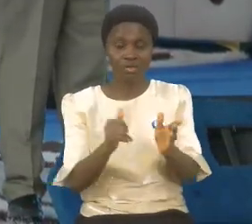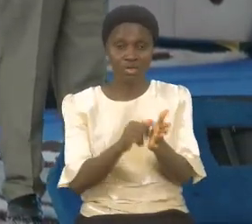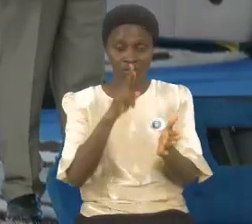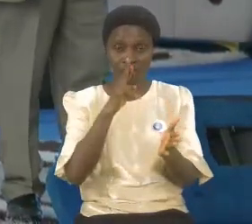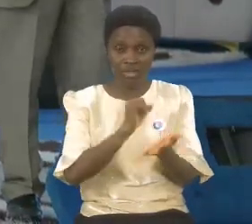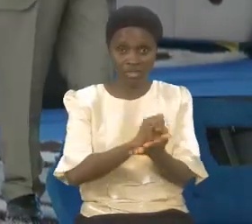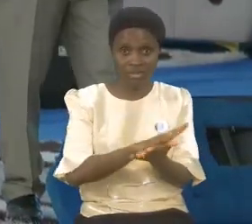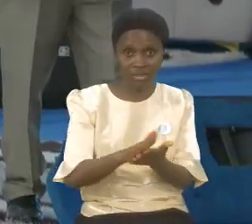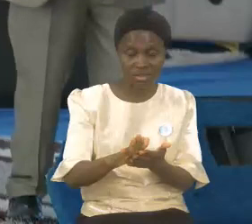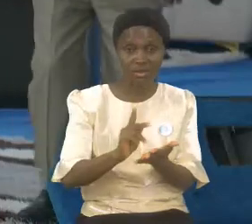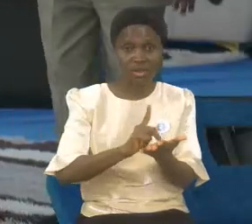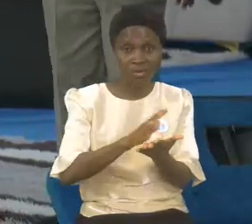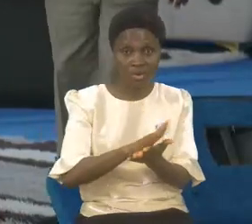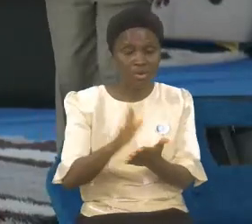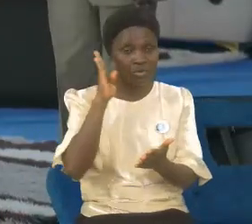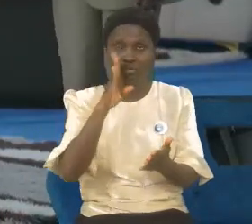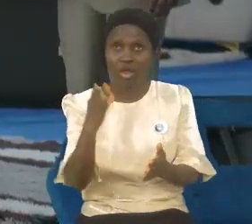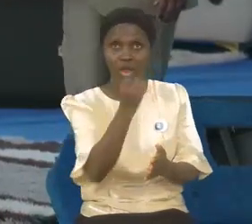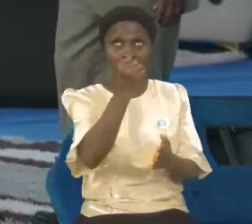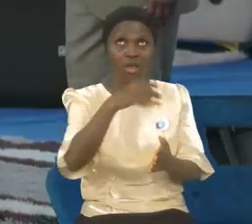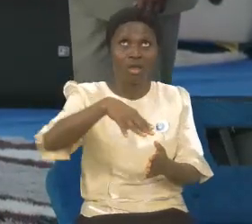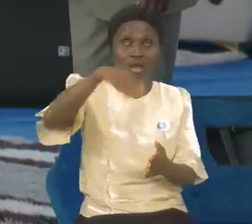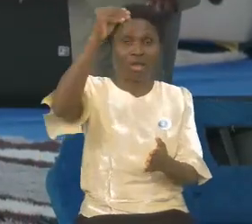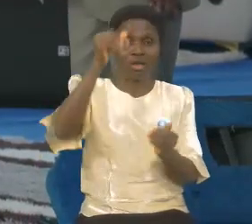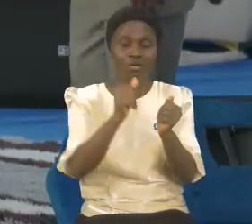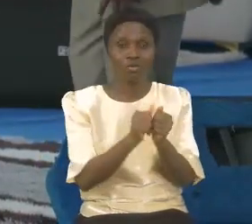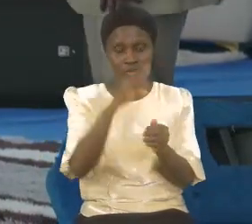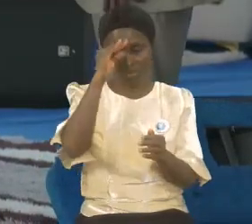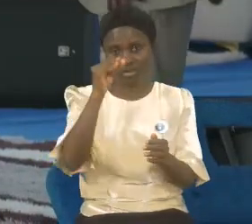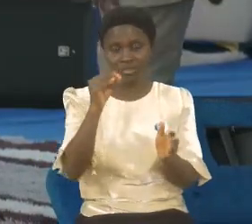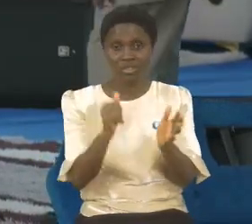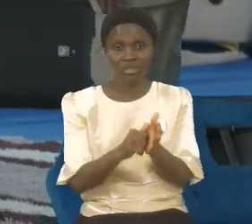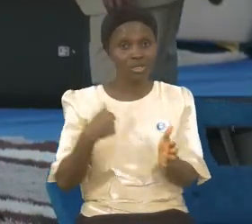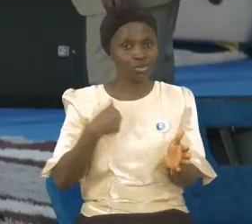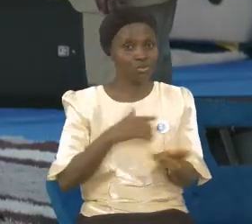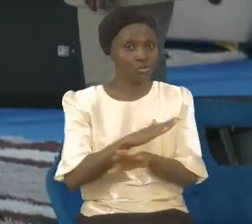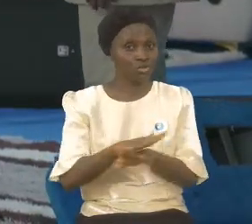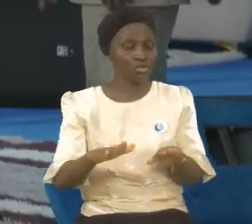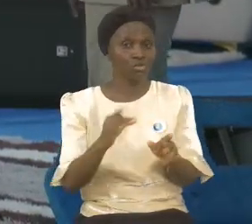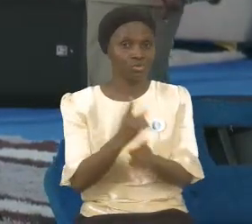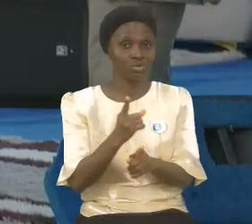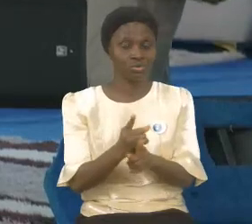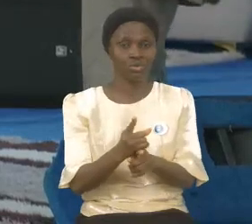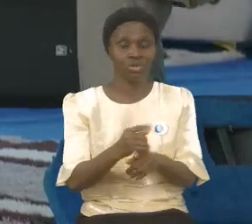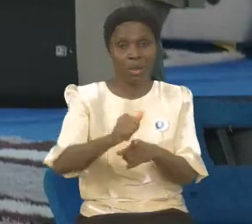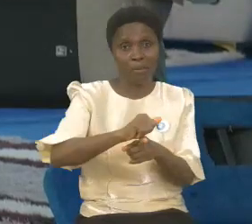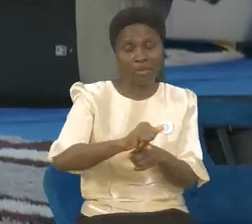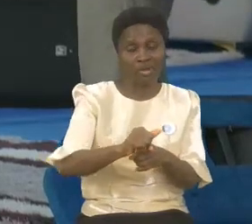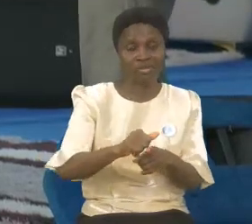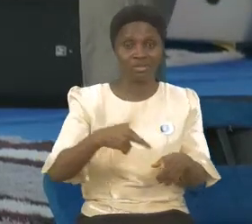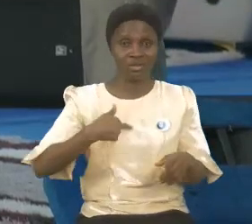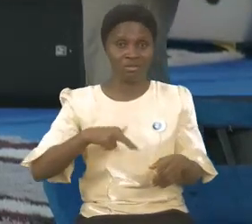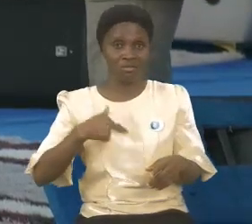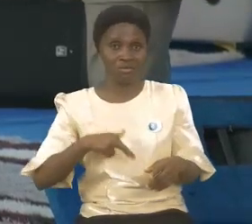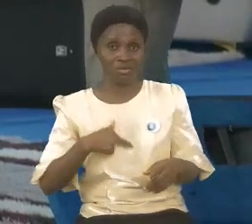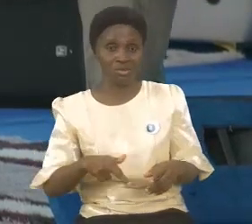be taken along with him. That you're not playing religion, that your name is in the book of life, and that when